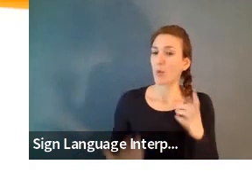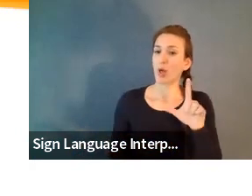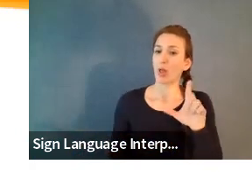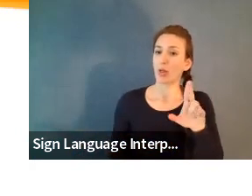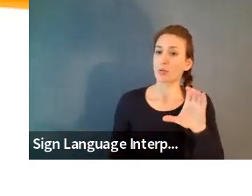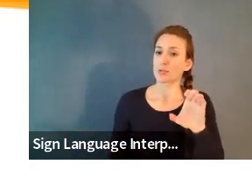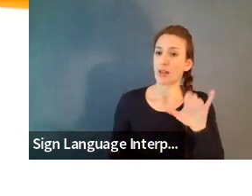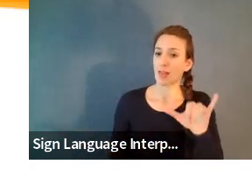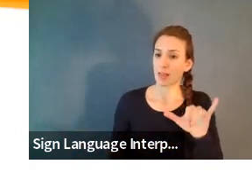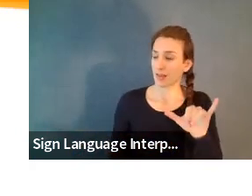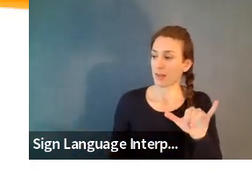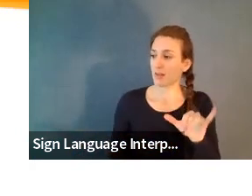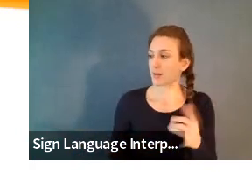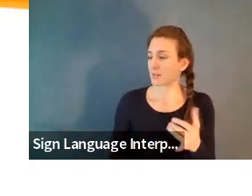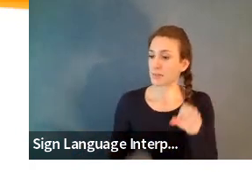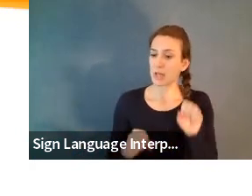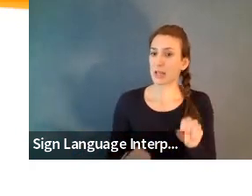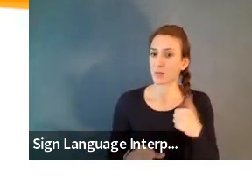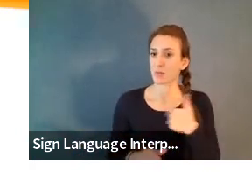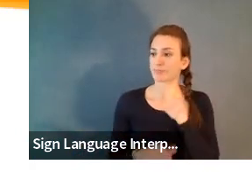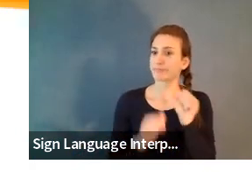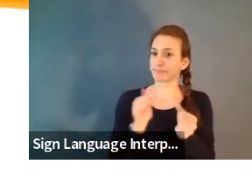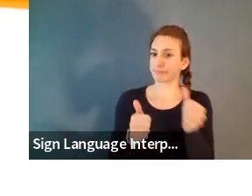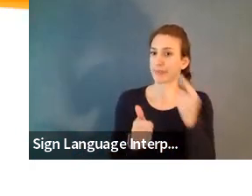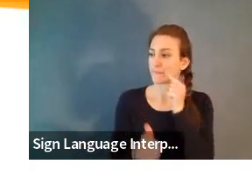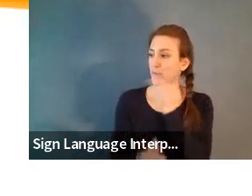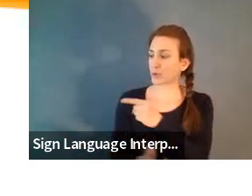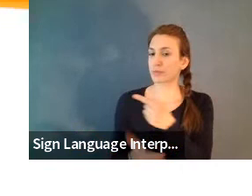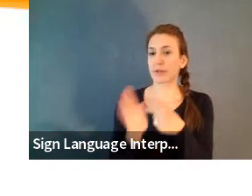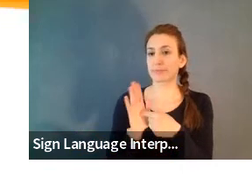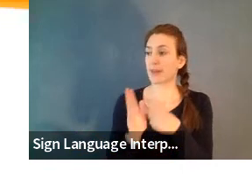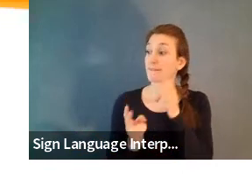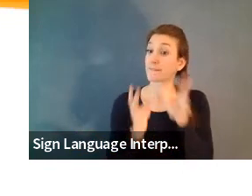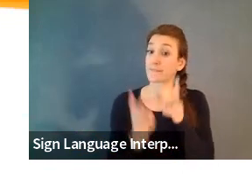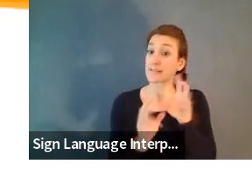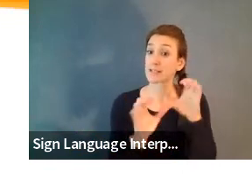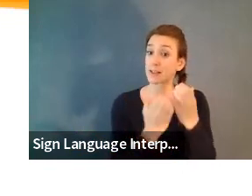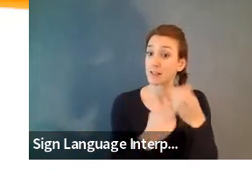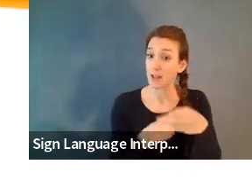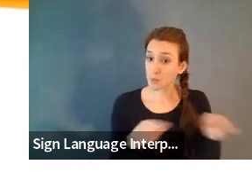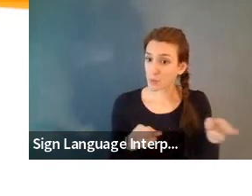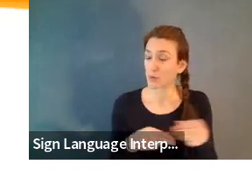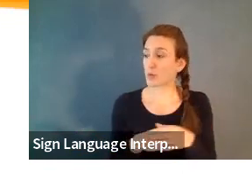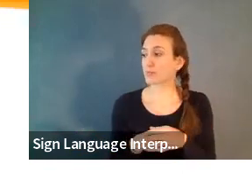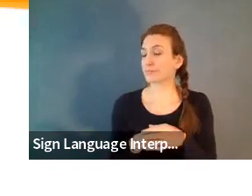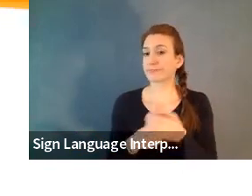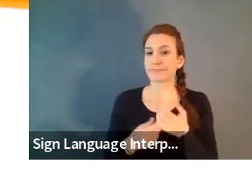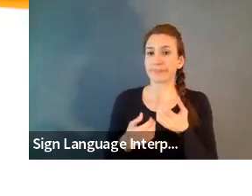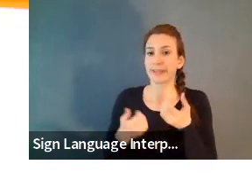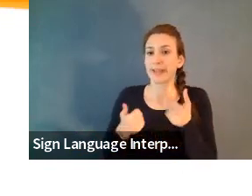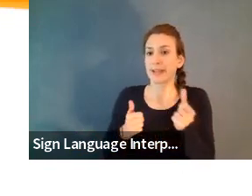a visit to the classroom. We will more than willing, share information we have.